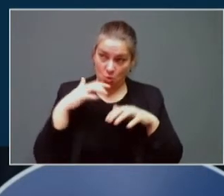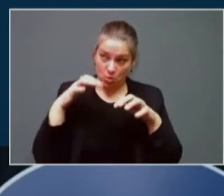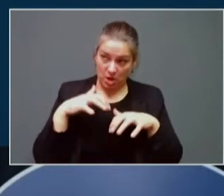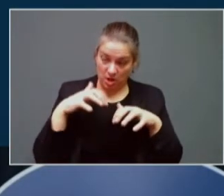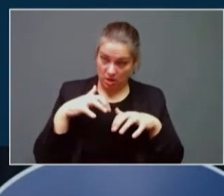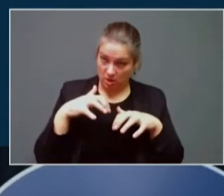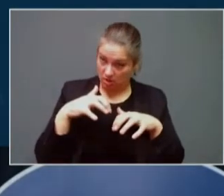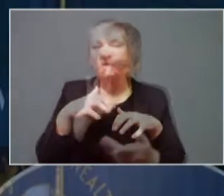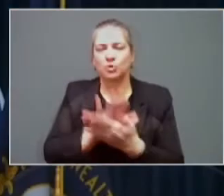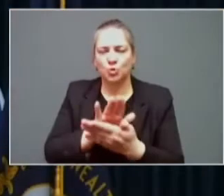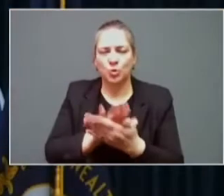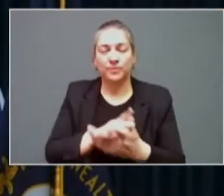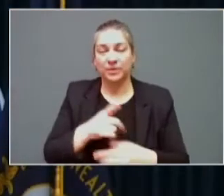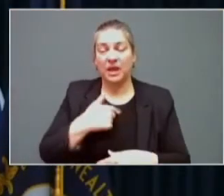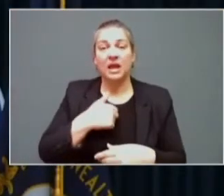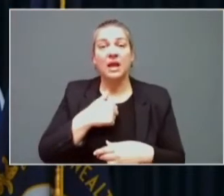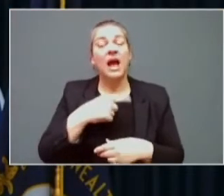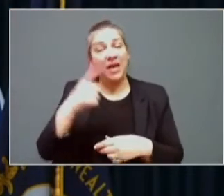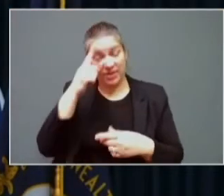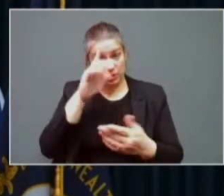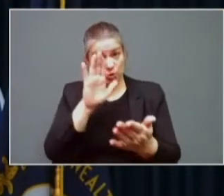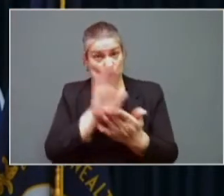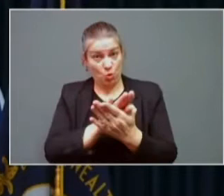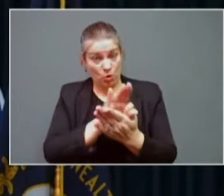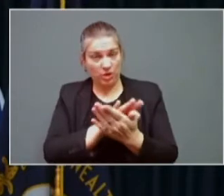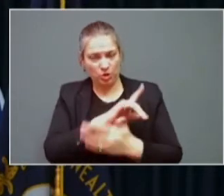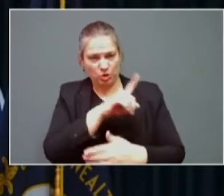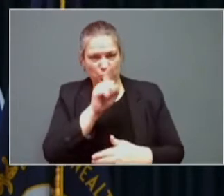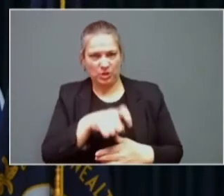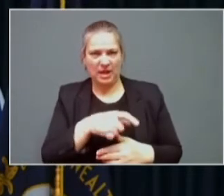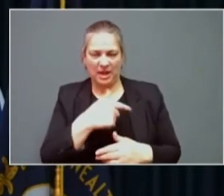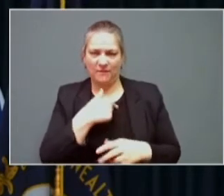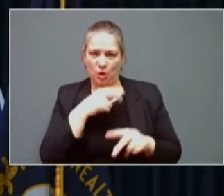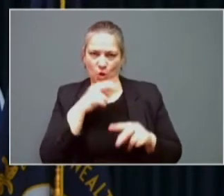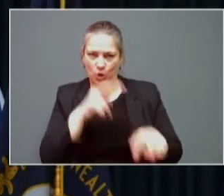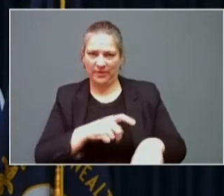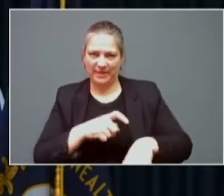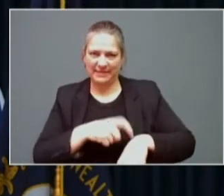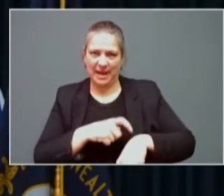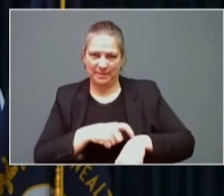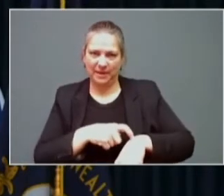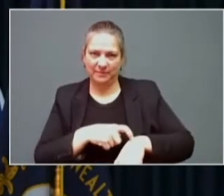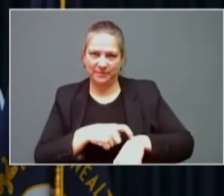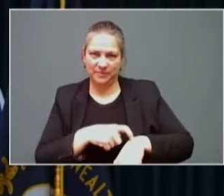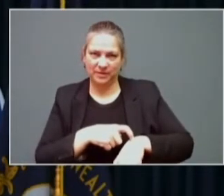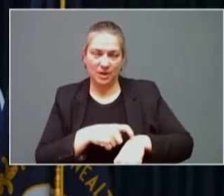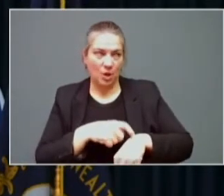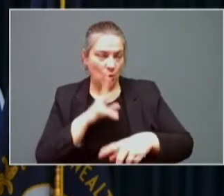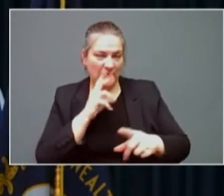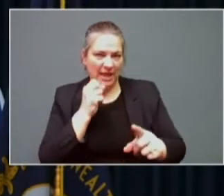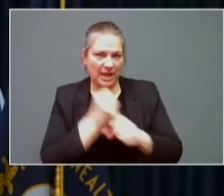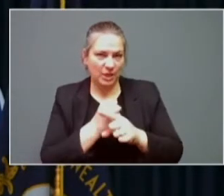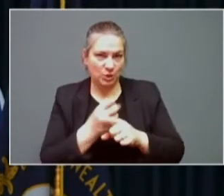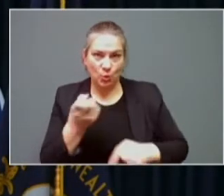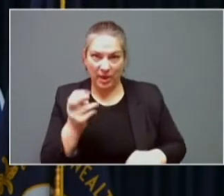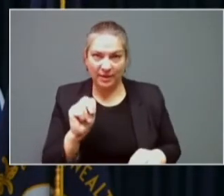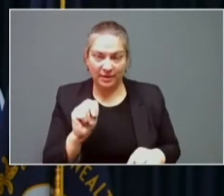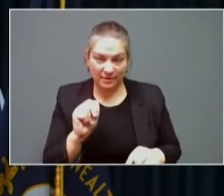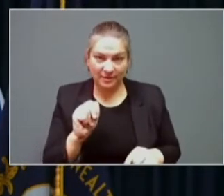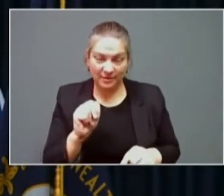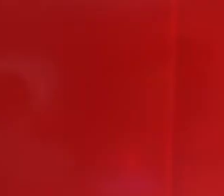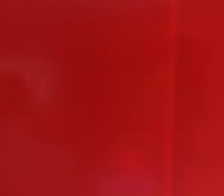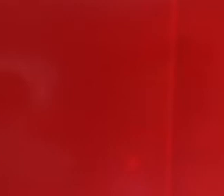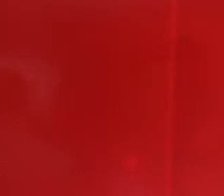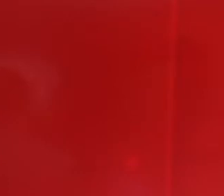and anyone who must needs to have emergency supplies in their vehicles. State office buildings are closed today. There